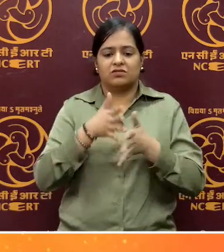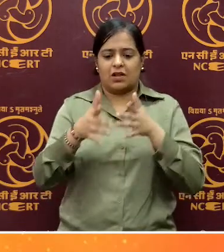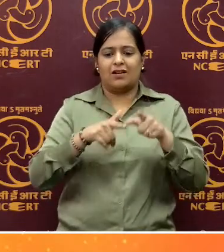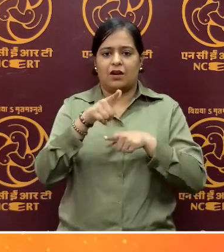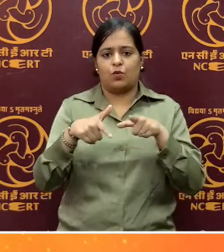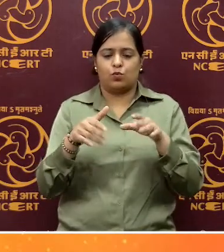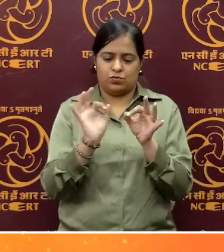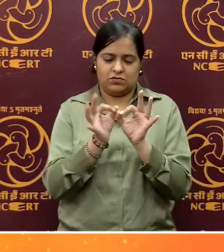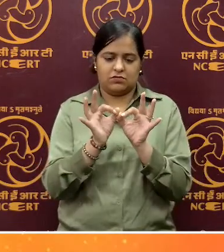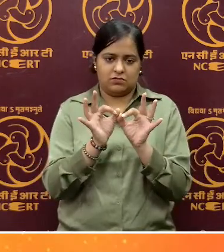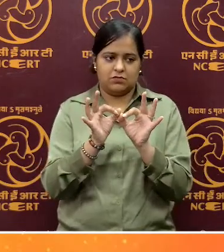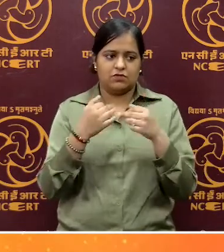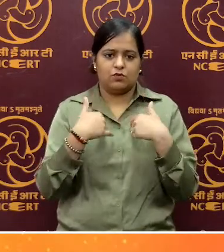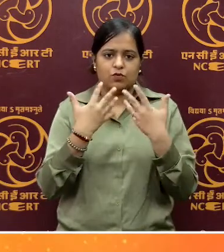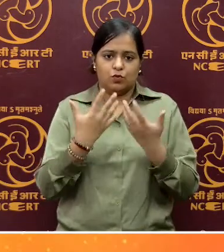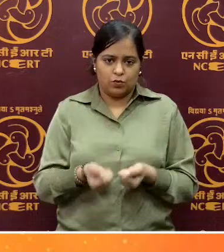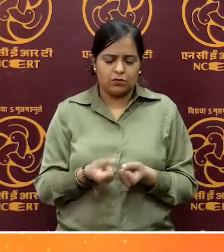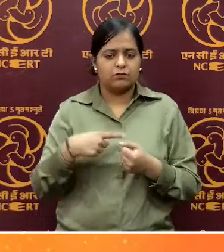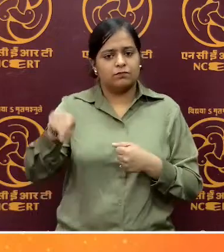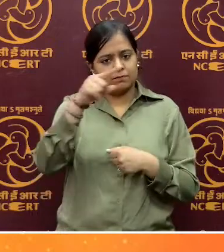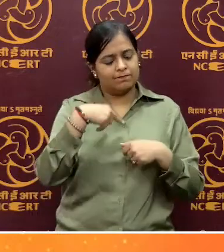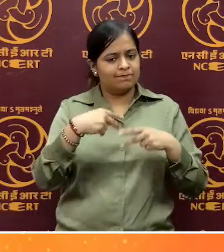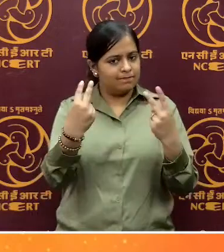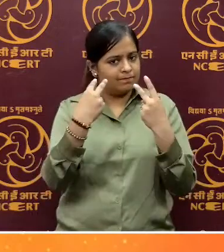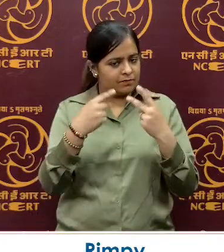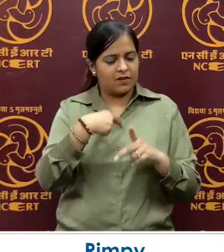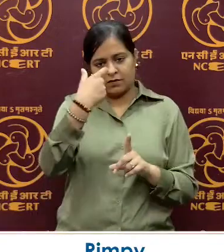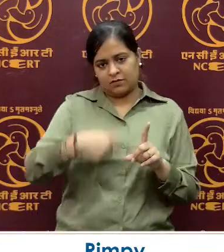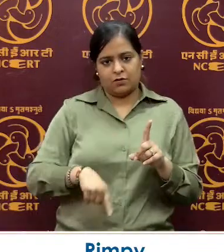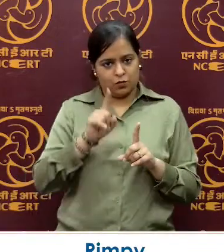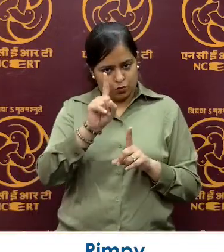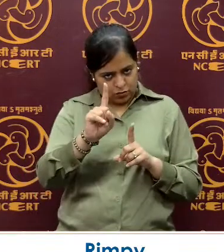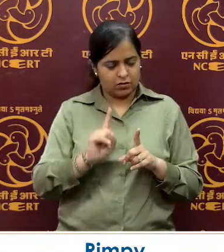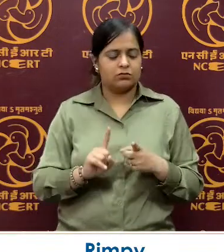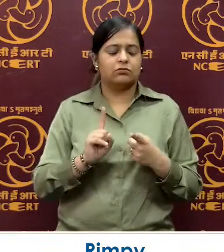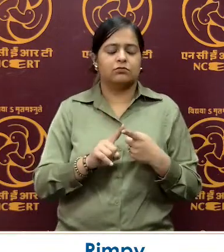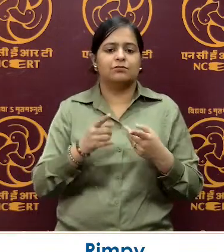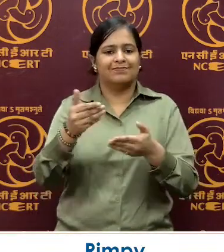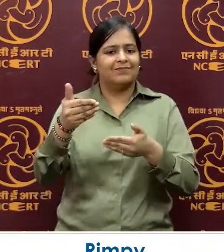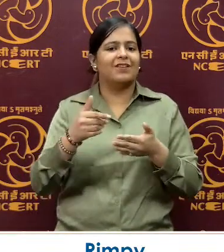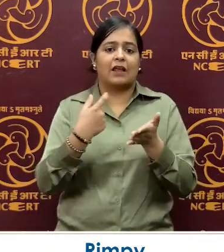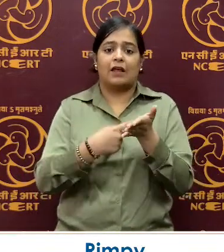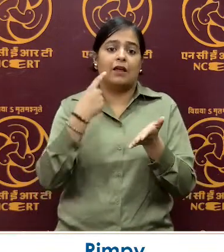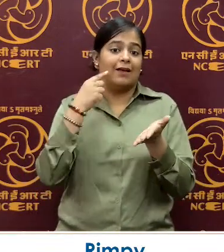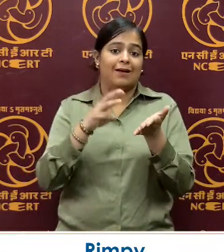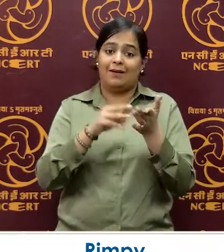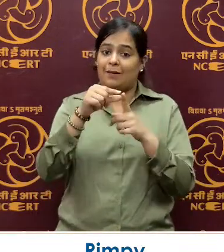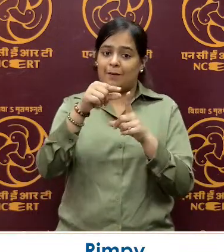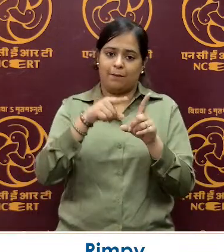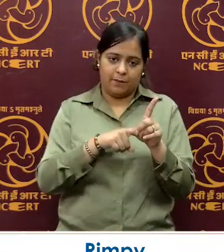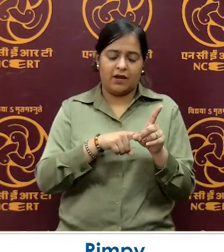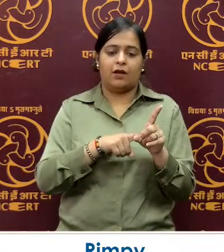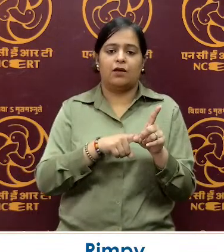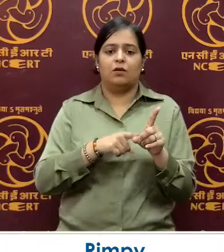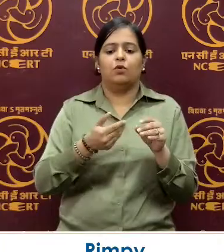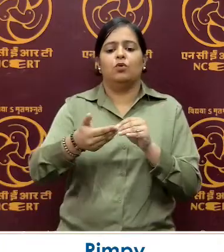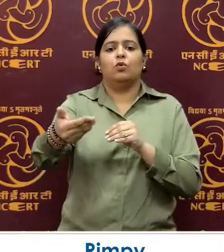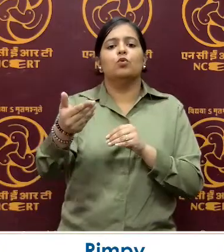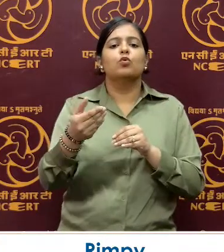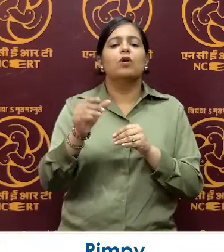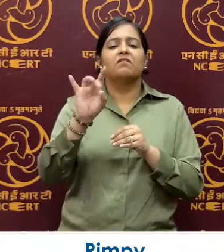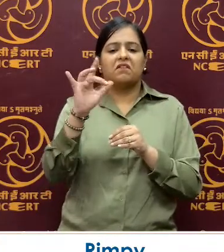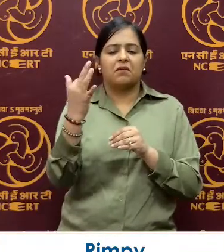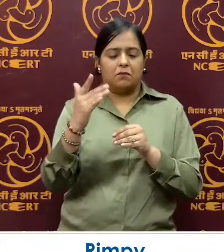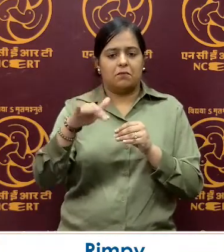language interpreters with us. You already are looking at one. I welcome you, Ms. Rimpi, and we will be joined by another sign